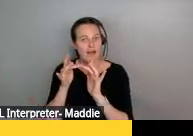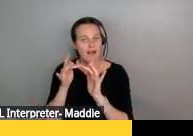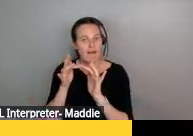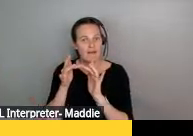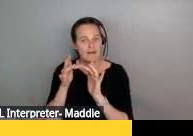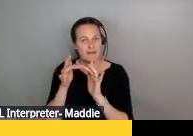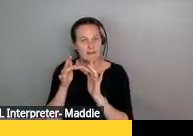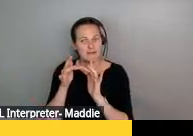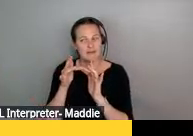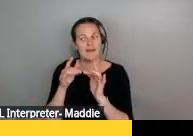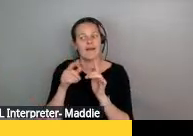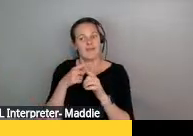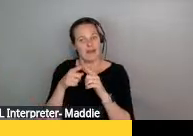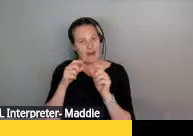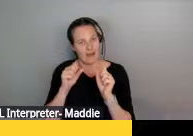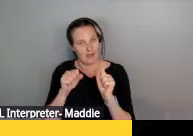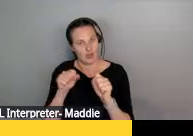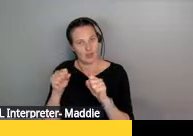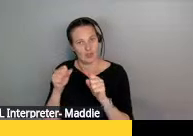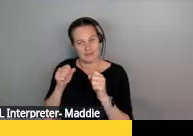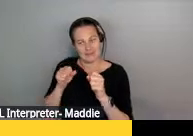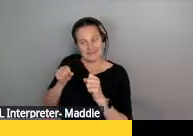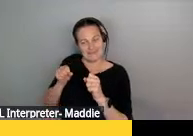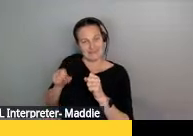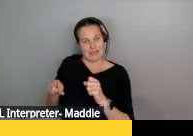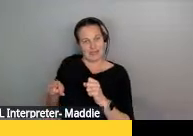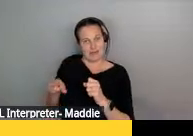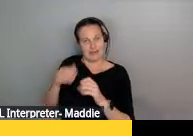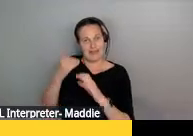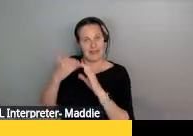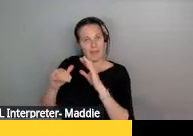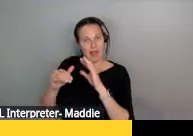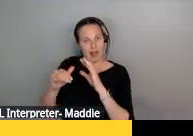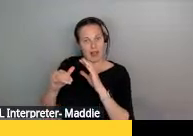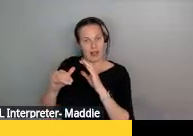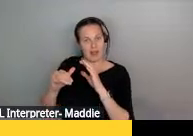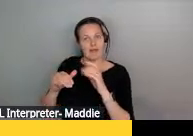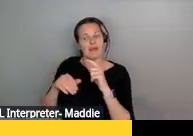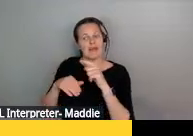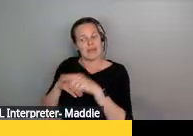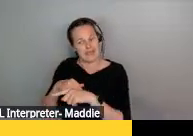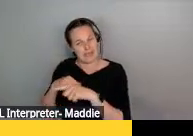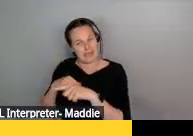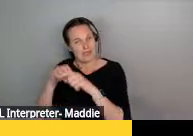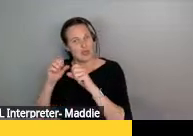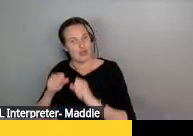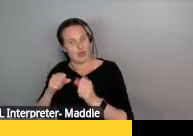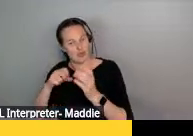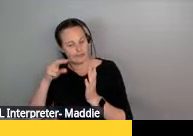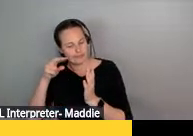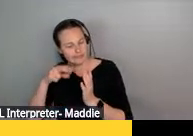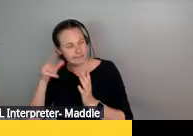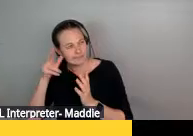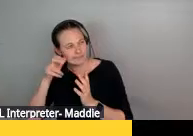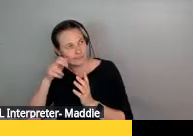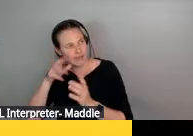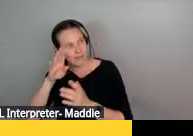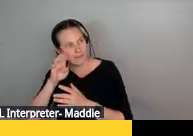to in turn send it to him via email. And then he was able to describe it with Be My